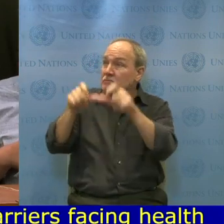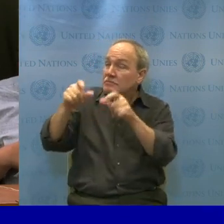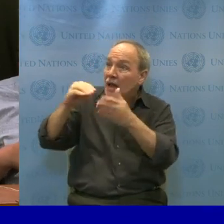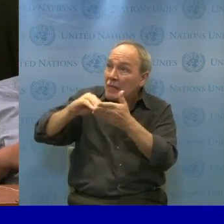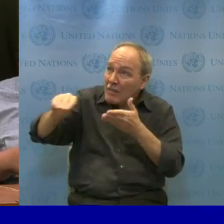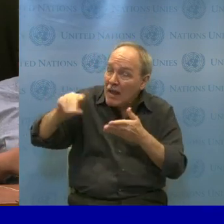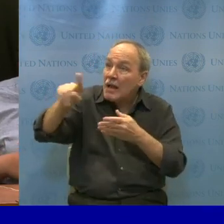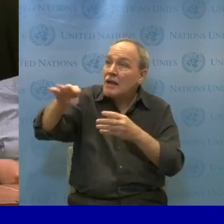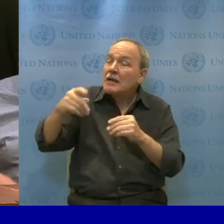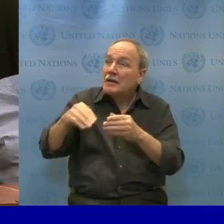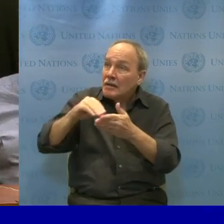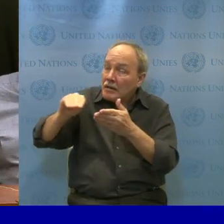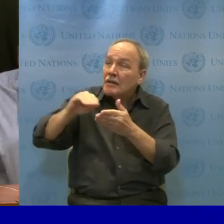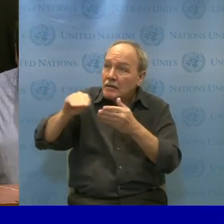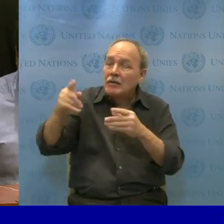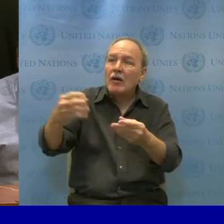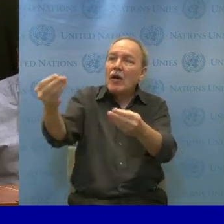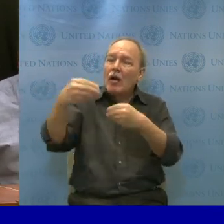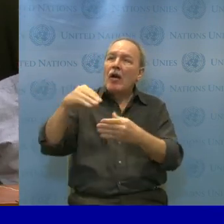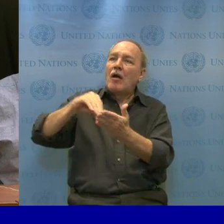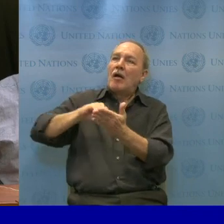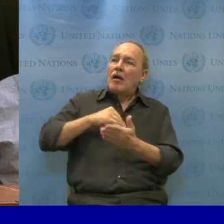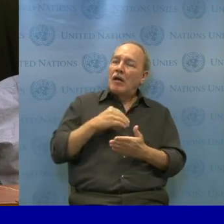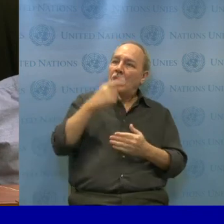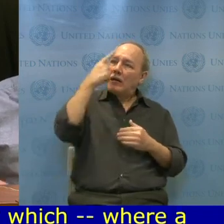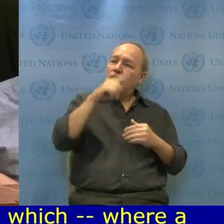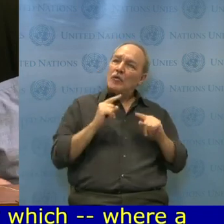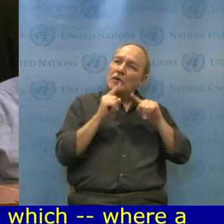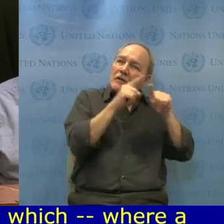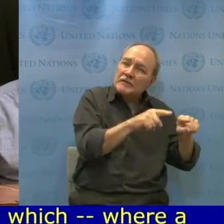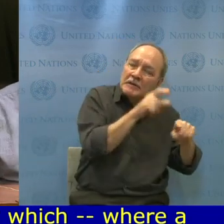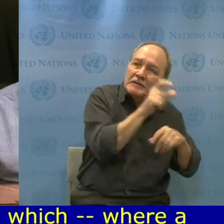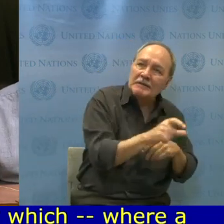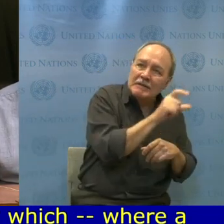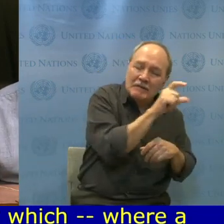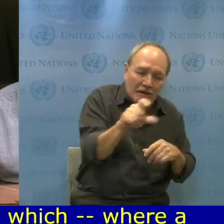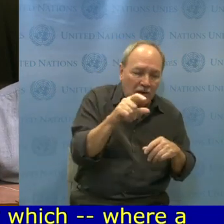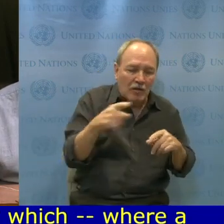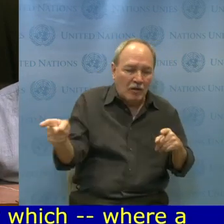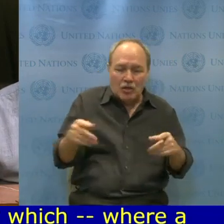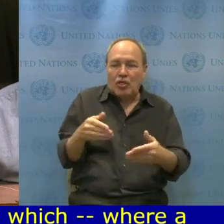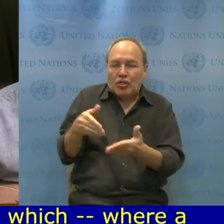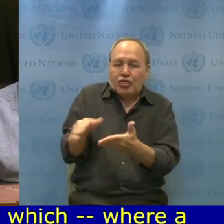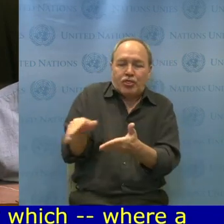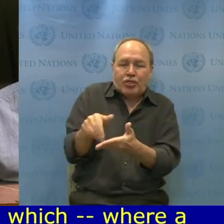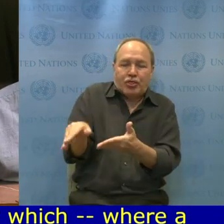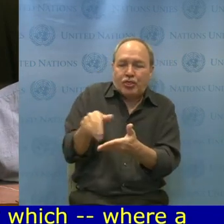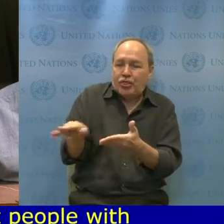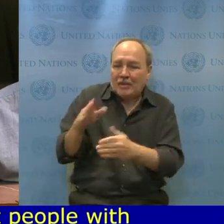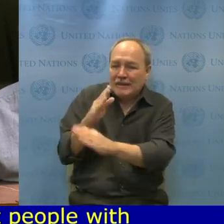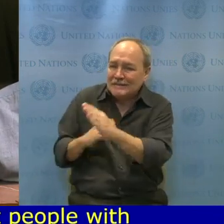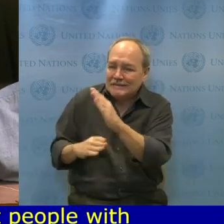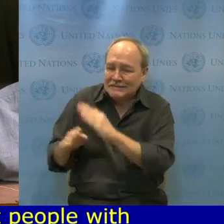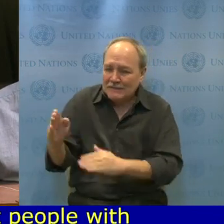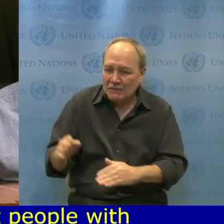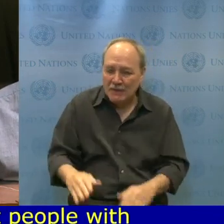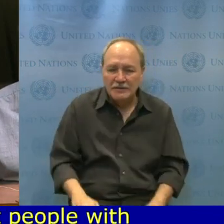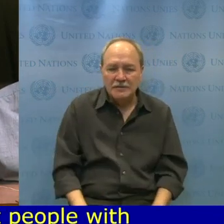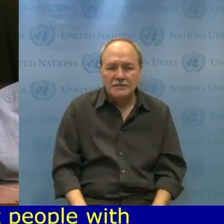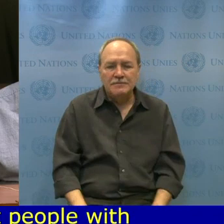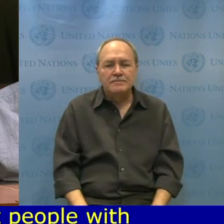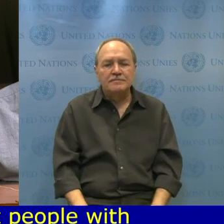disabilities suggesting that health facilities were the least accessible public spaces. This is unacceptable and needs to